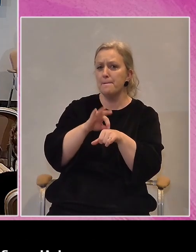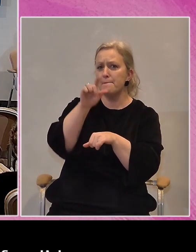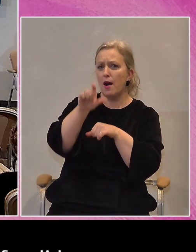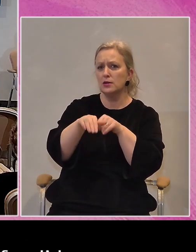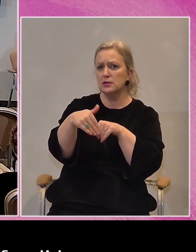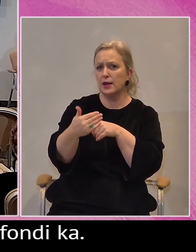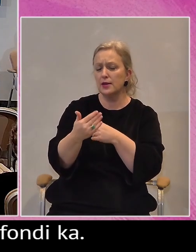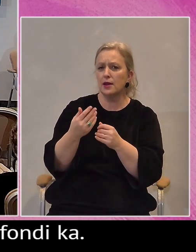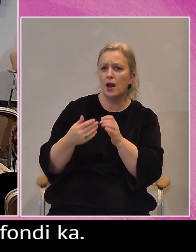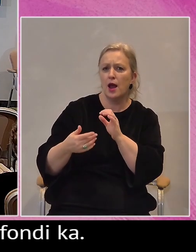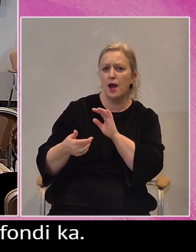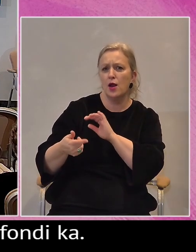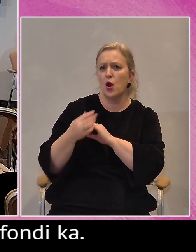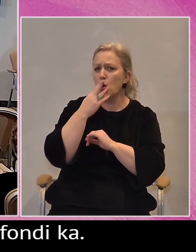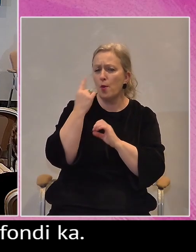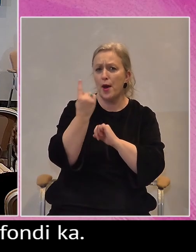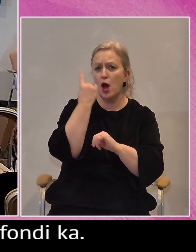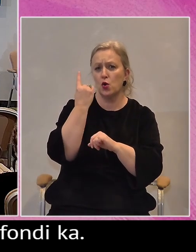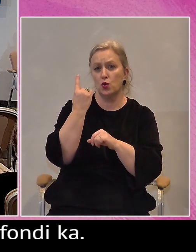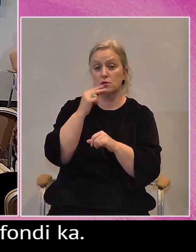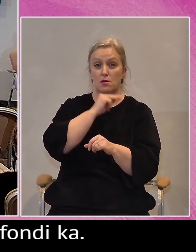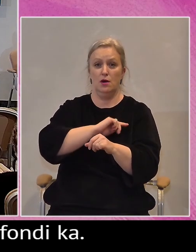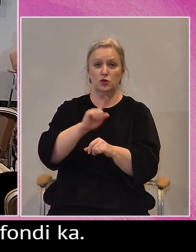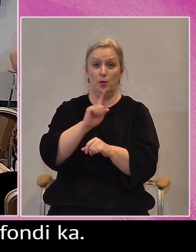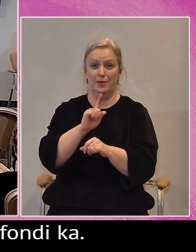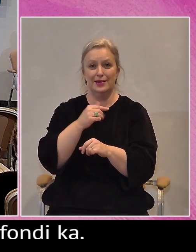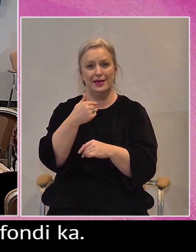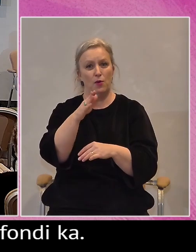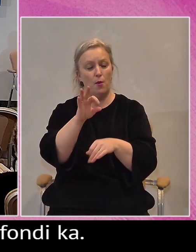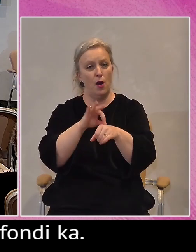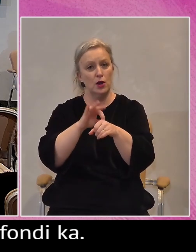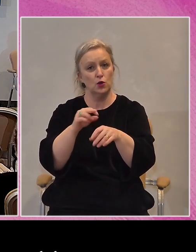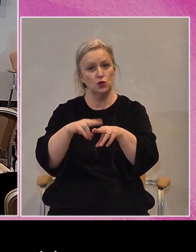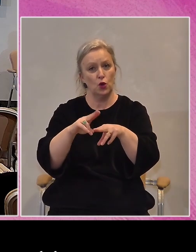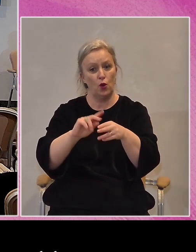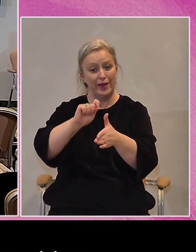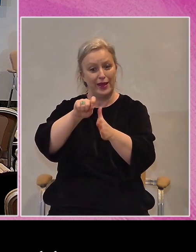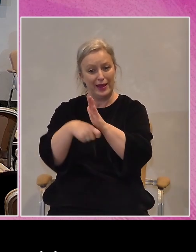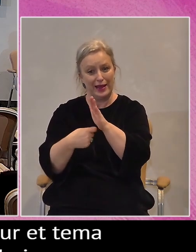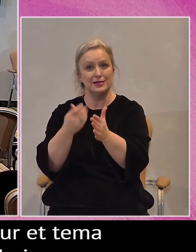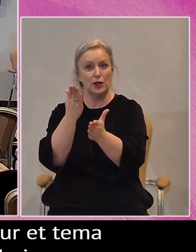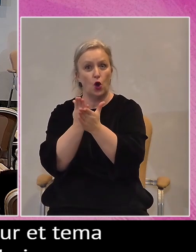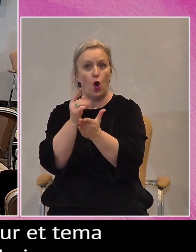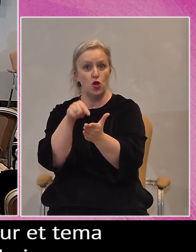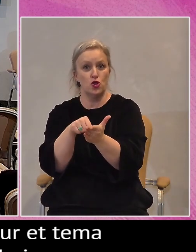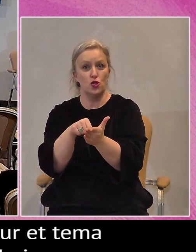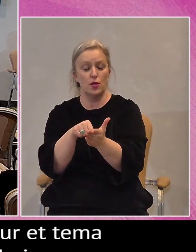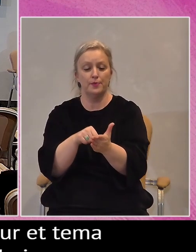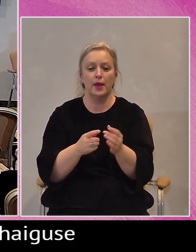with worksheet. One quick question. What's the main benefit for the patient when their rare disease has